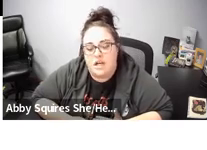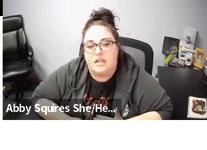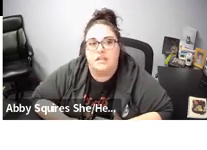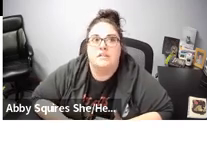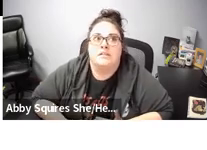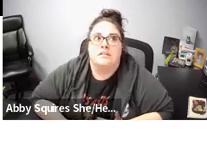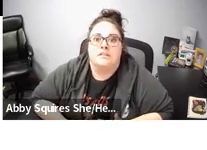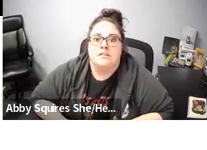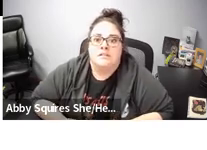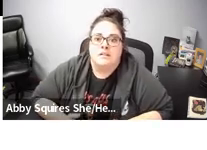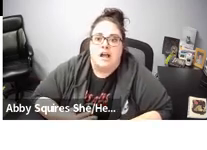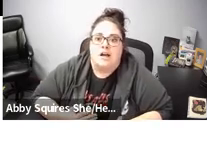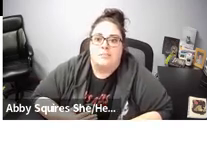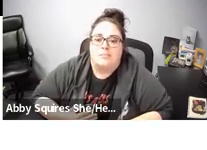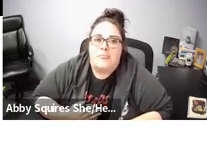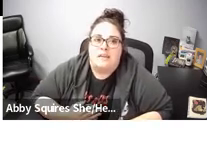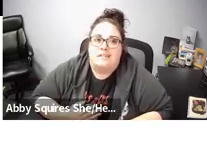aren't done